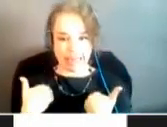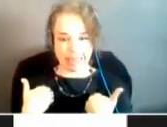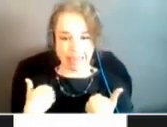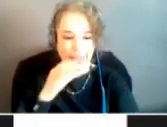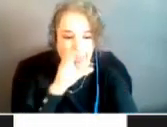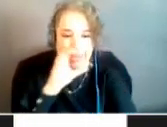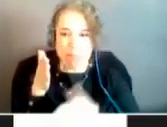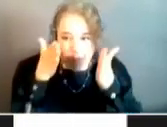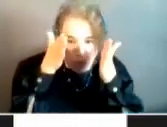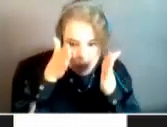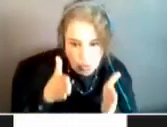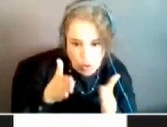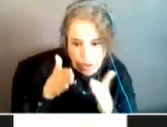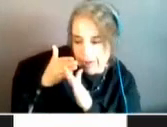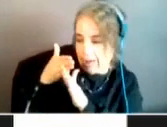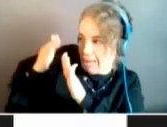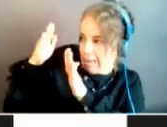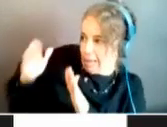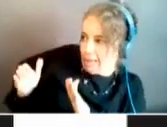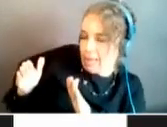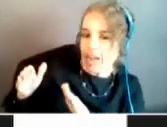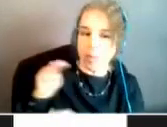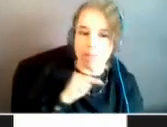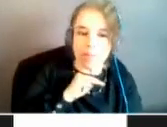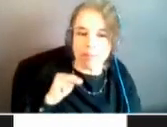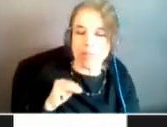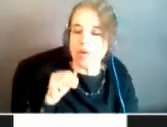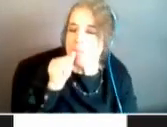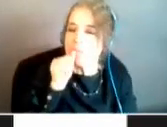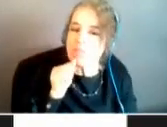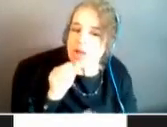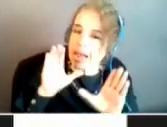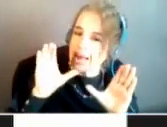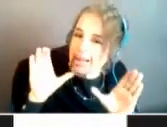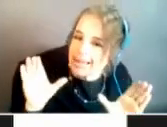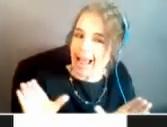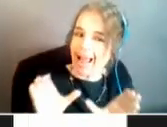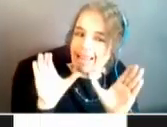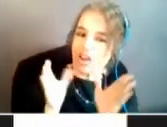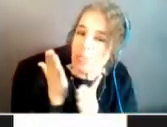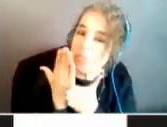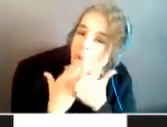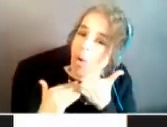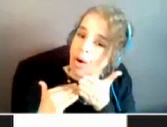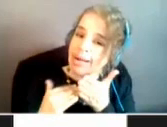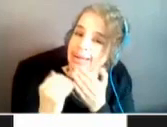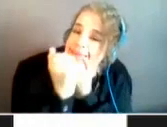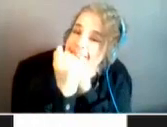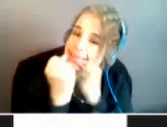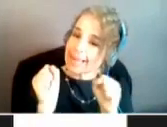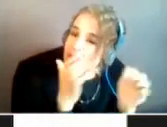client, neighbor, family member, patient be an active part of a safety